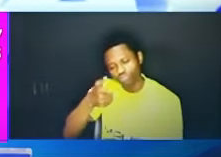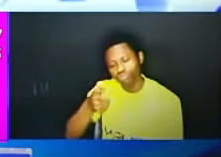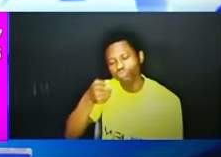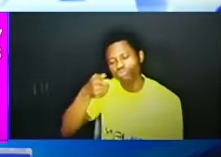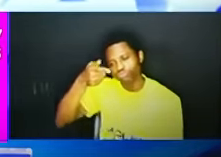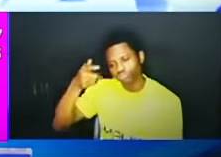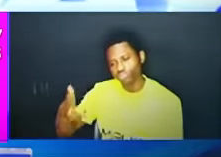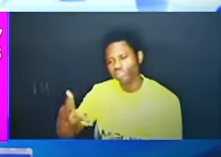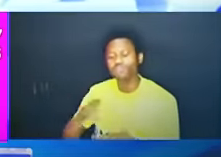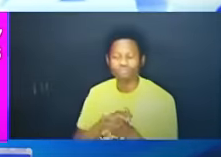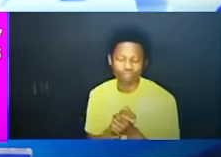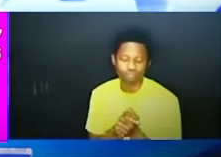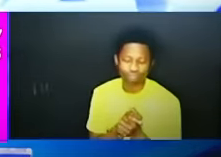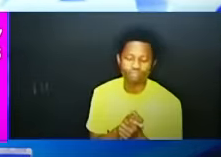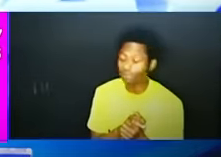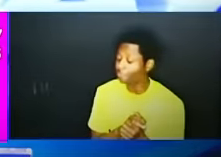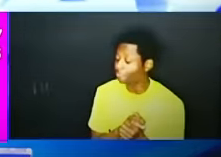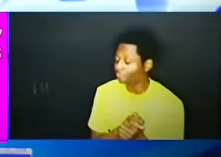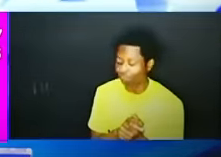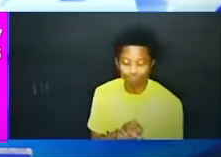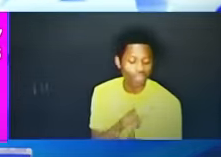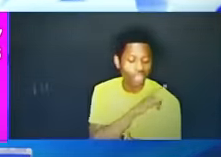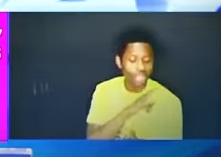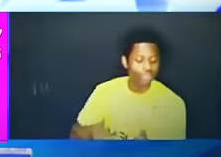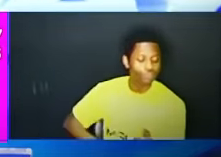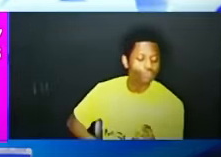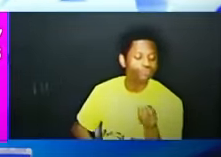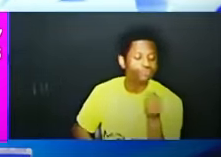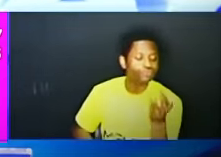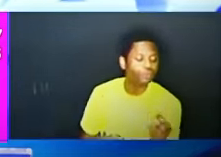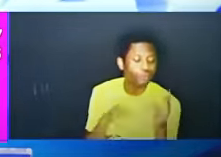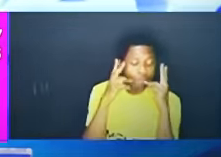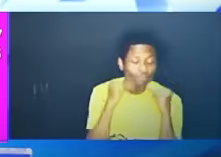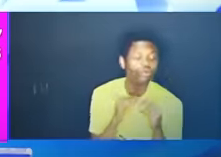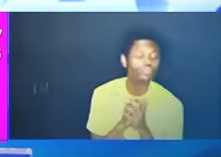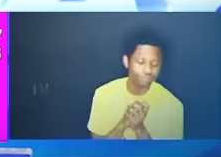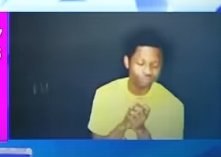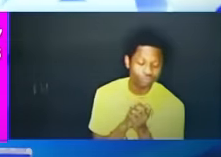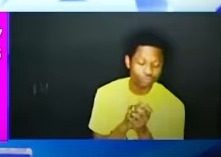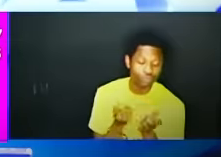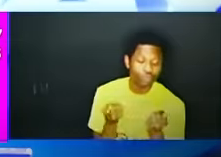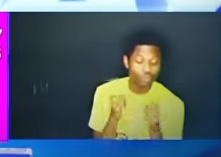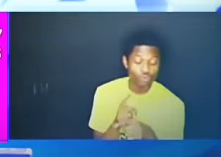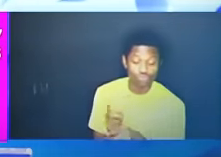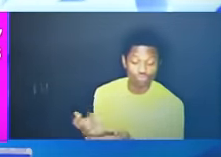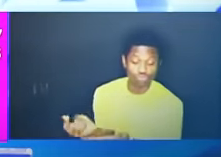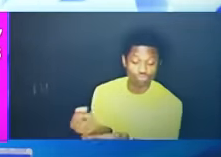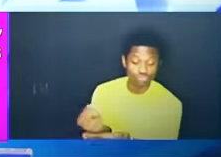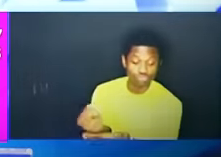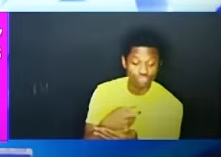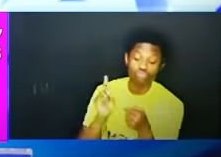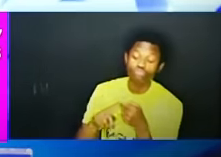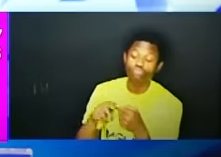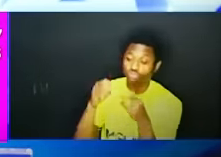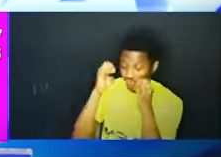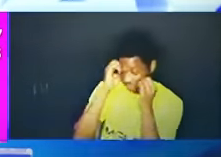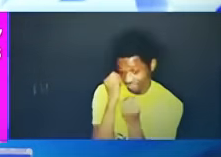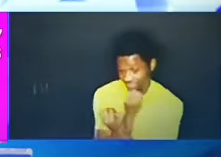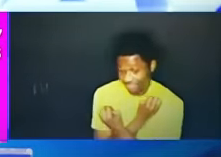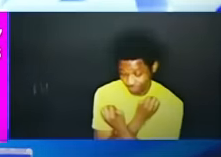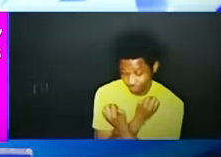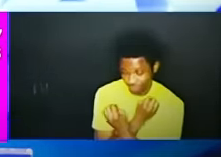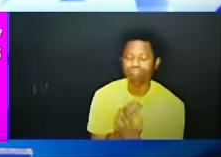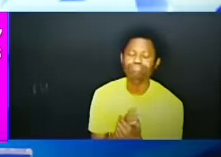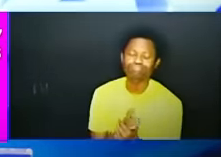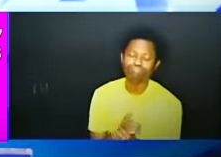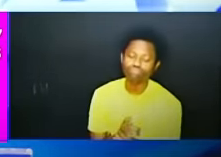21 to 23. The Lord said to Moses, when you return to Egypt, see that you perform